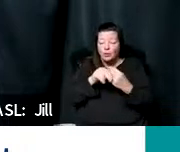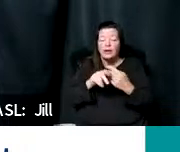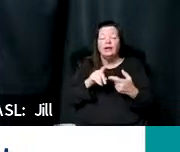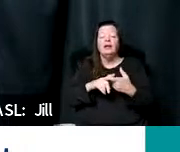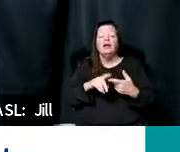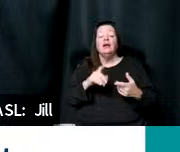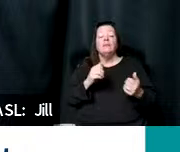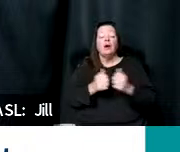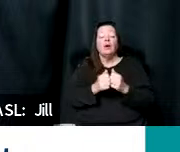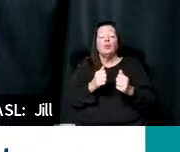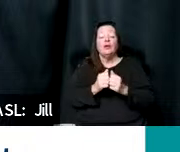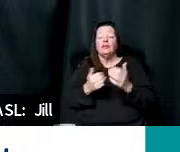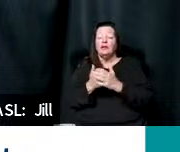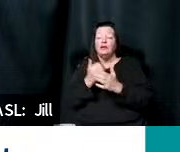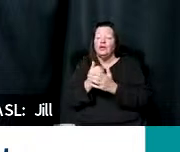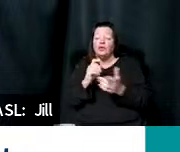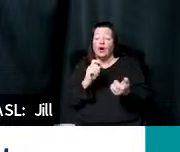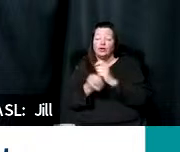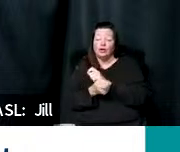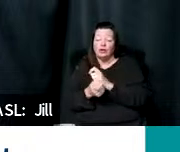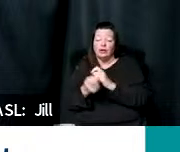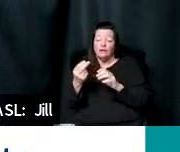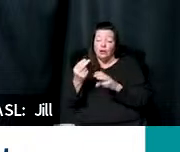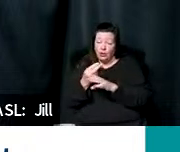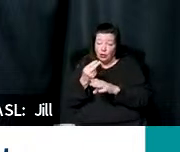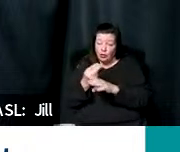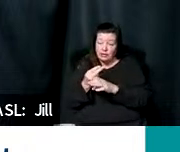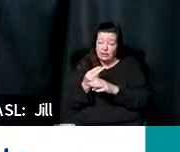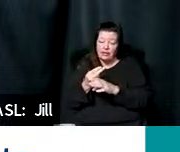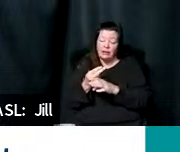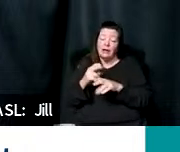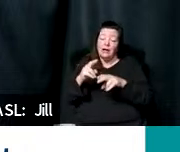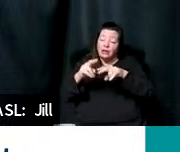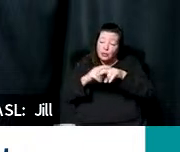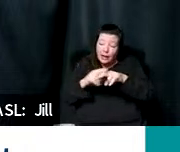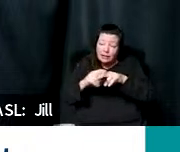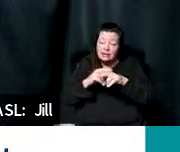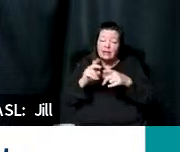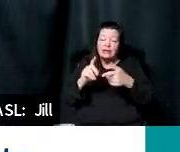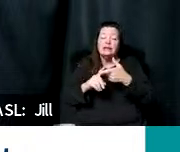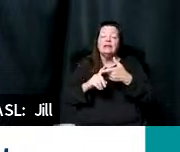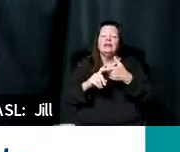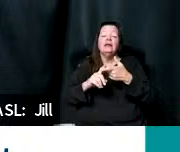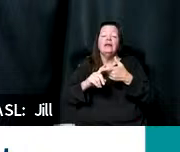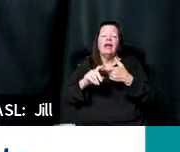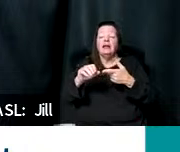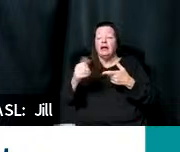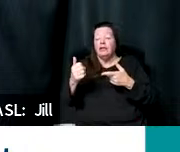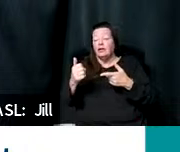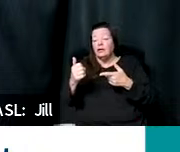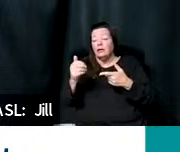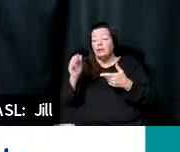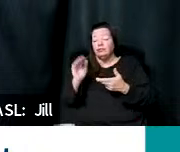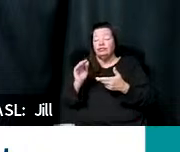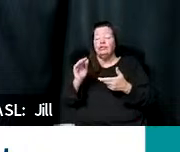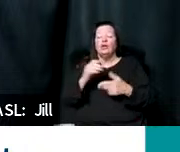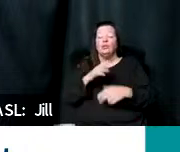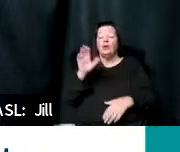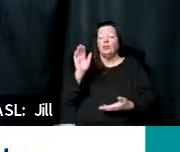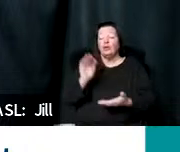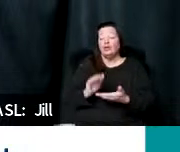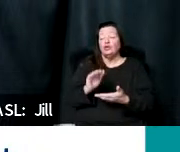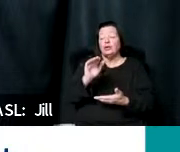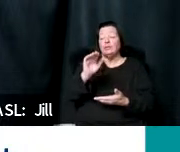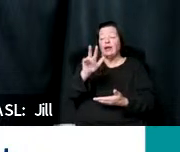locally preferred alternative, again, using transit and active transportation, we reduce that by about 31